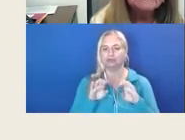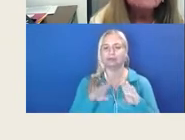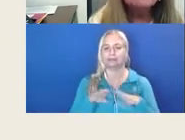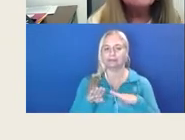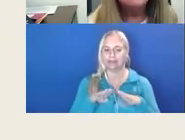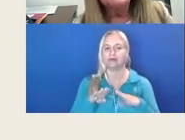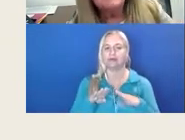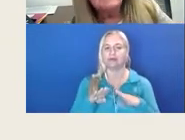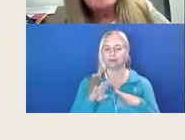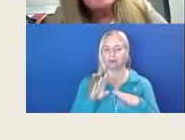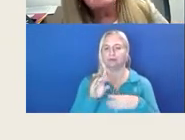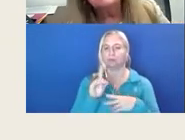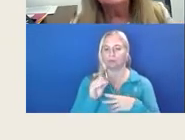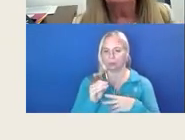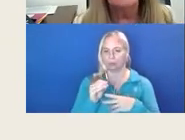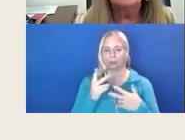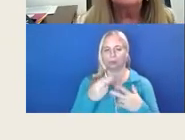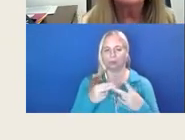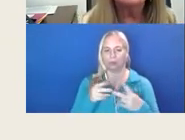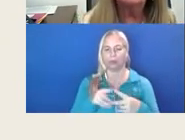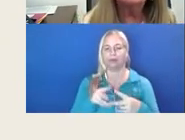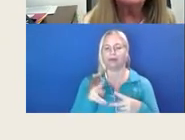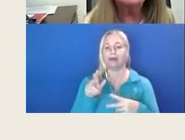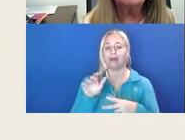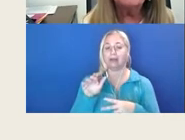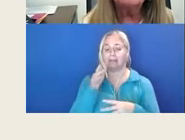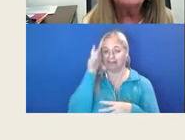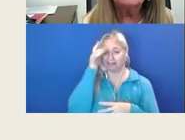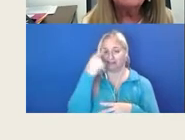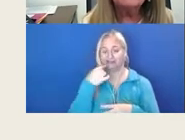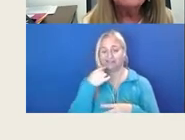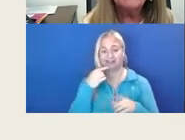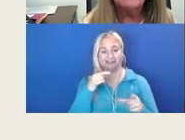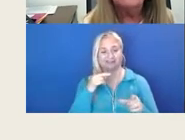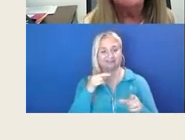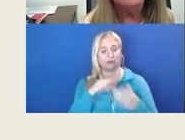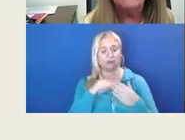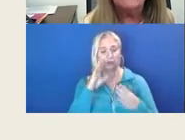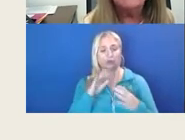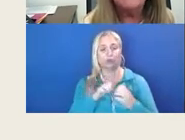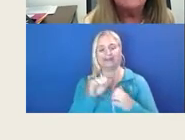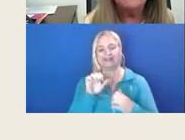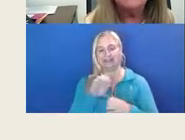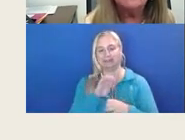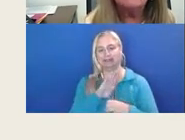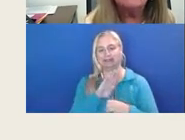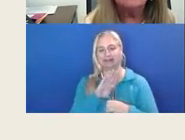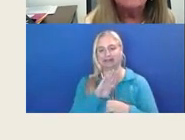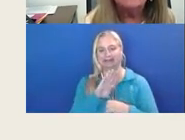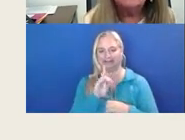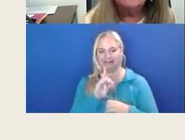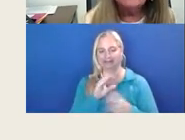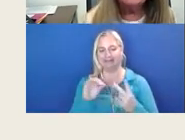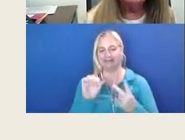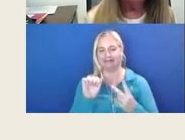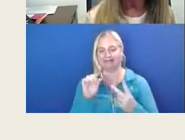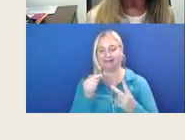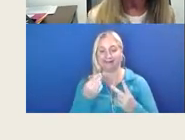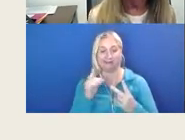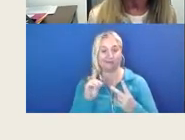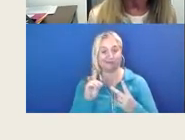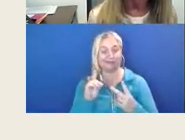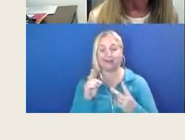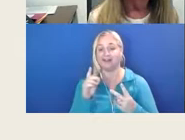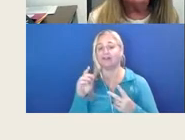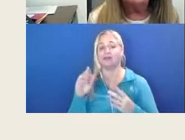ADHD. The parent, again, arguing the school district failed to complete that FBA BIP. Here, the